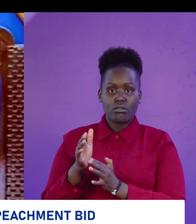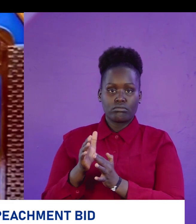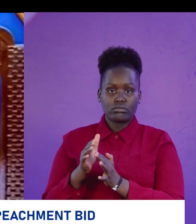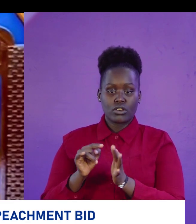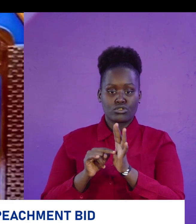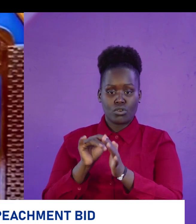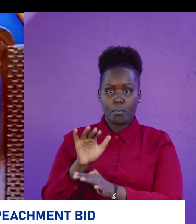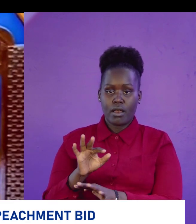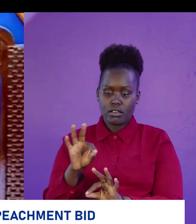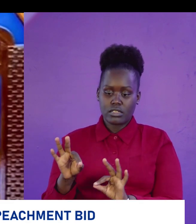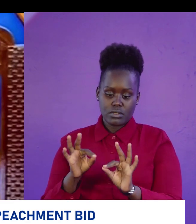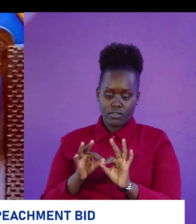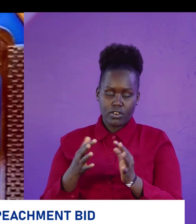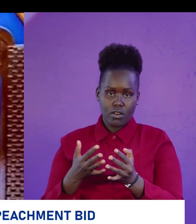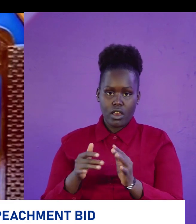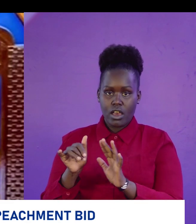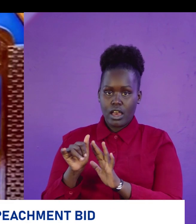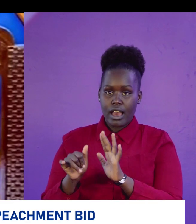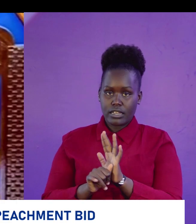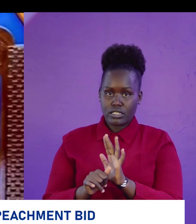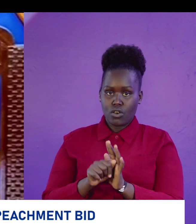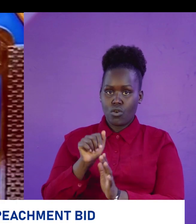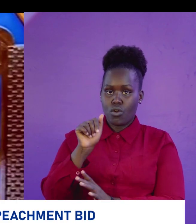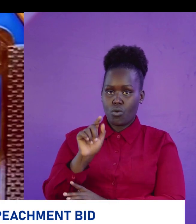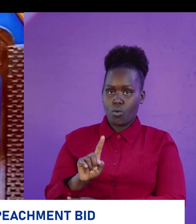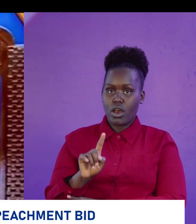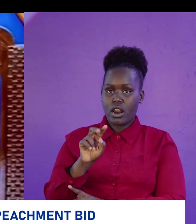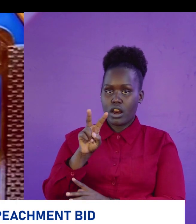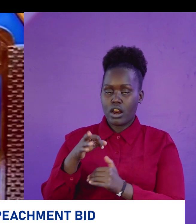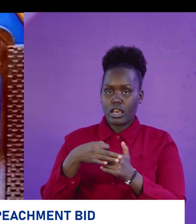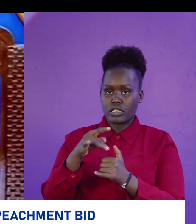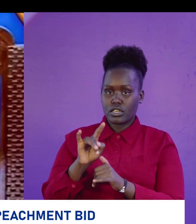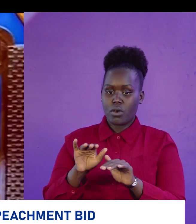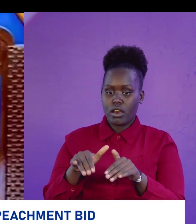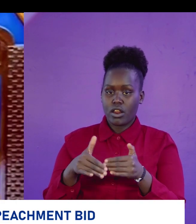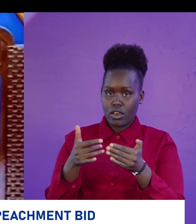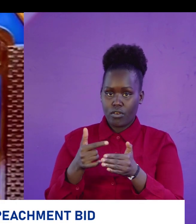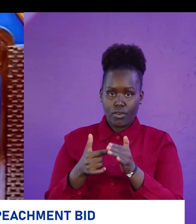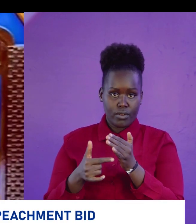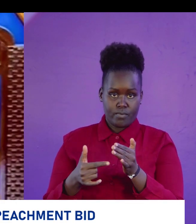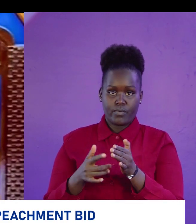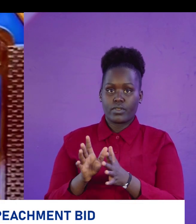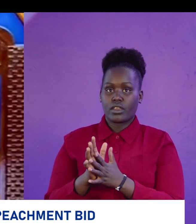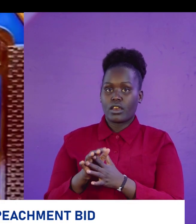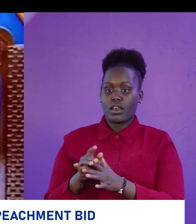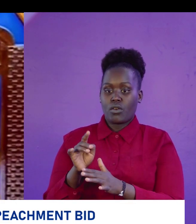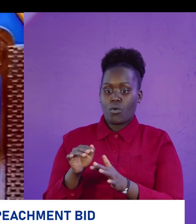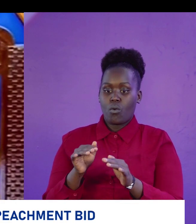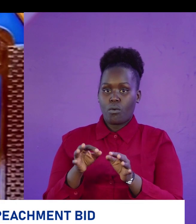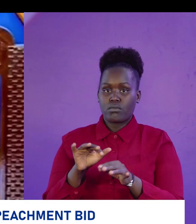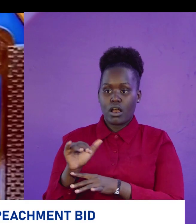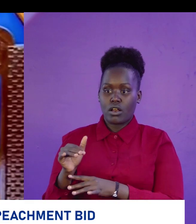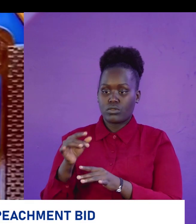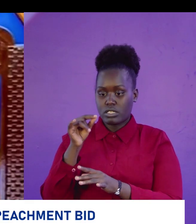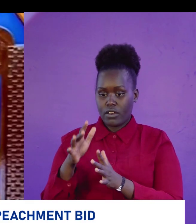In particular, Article 181 of the Constitution provides as follows. 1. A county governor may be removed